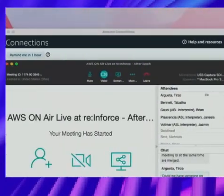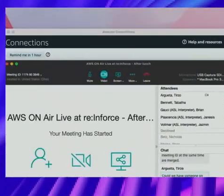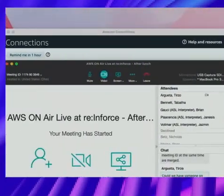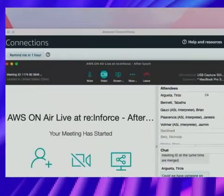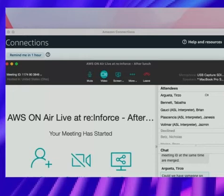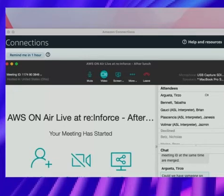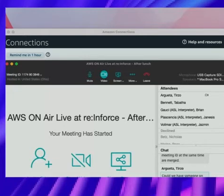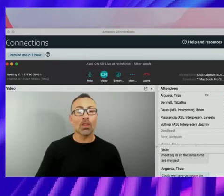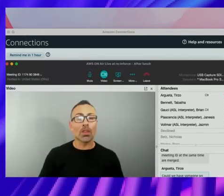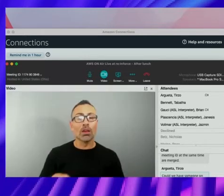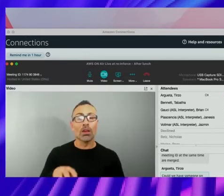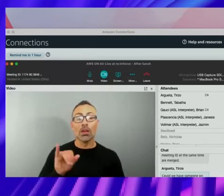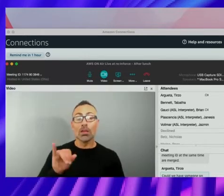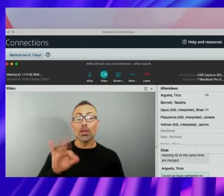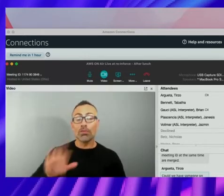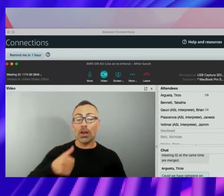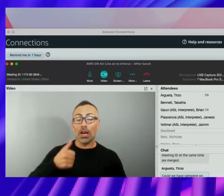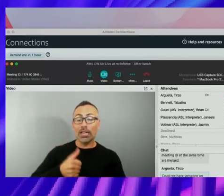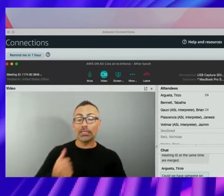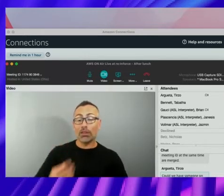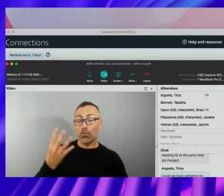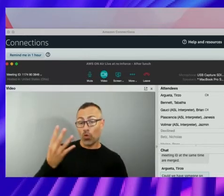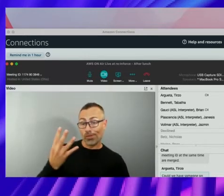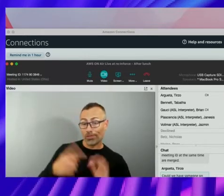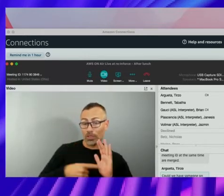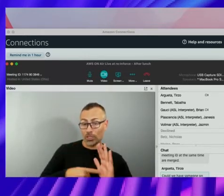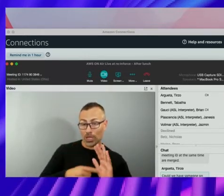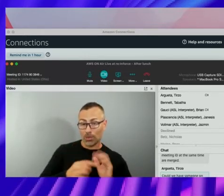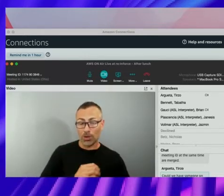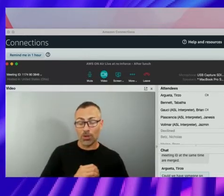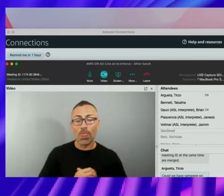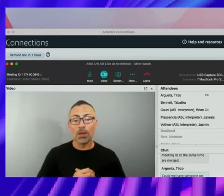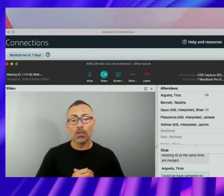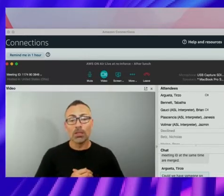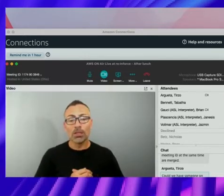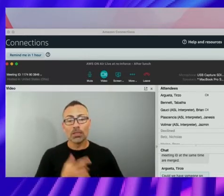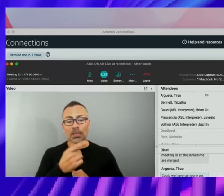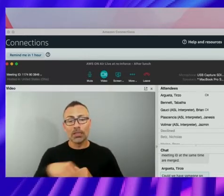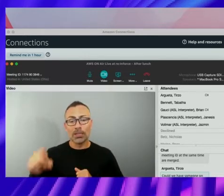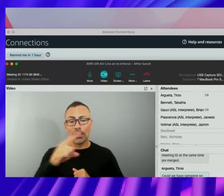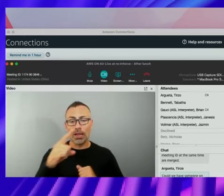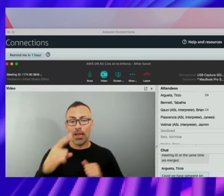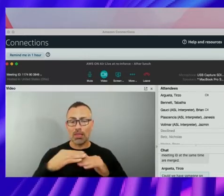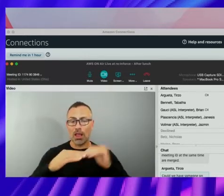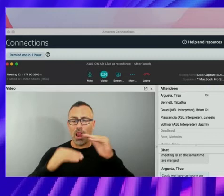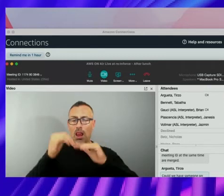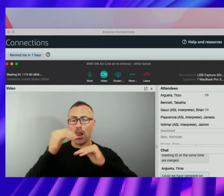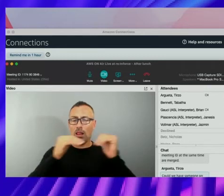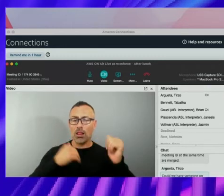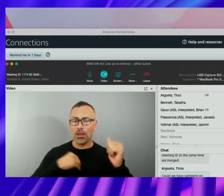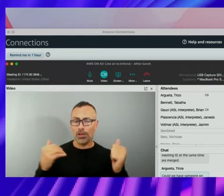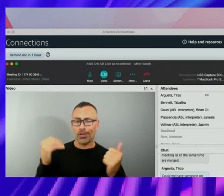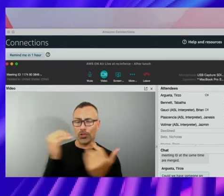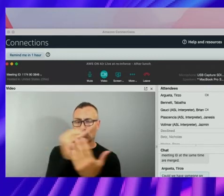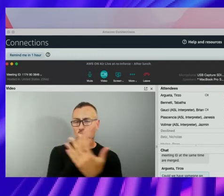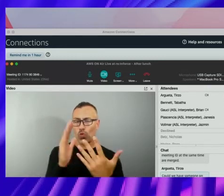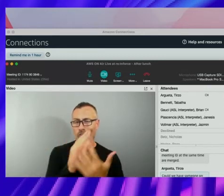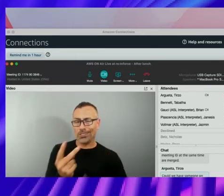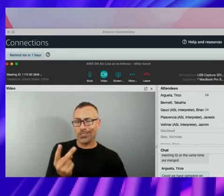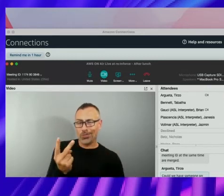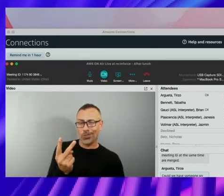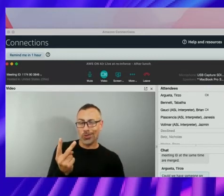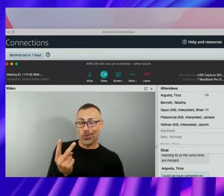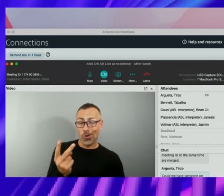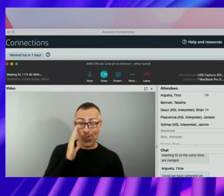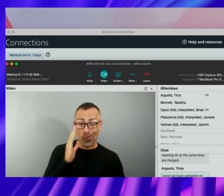I set 4, for example, right, Mhm. and the layer would fit across 2, would it fit across all 4, or